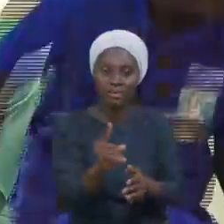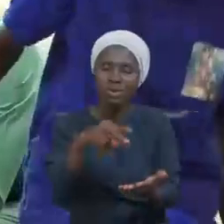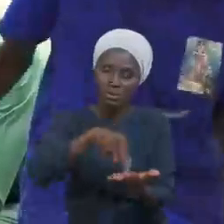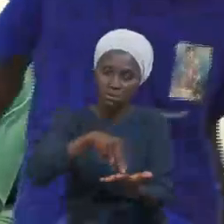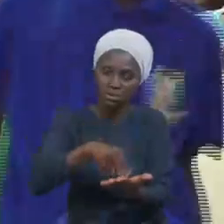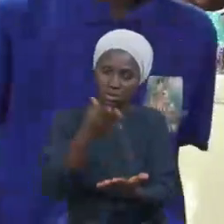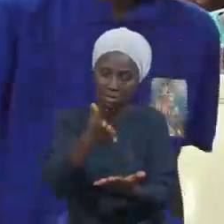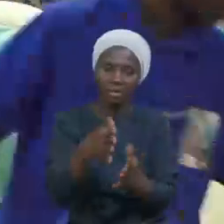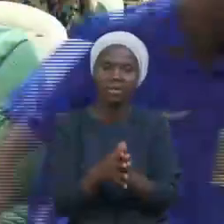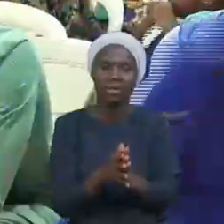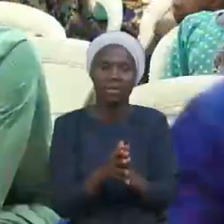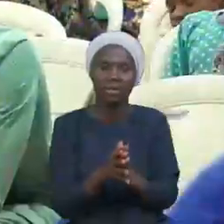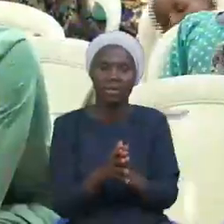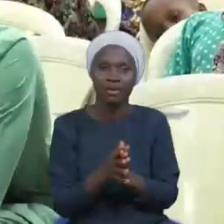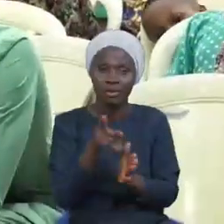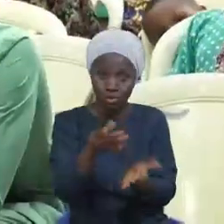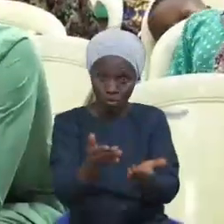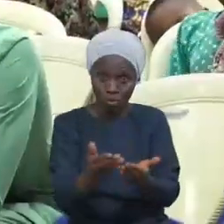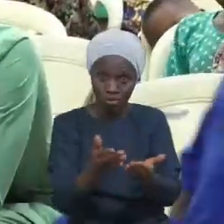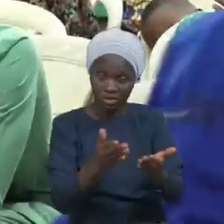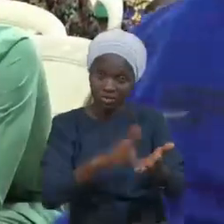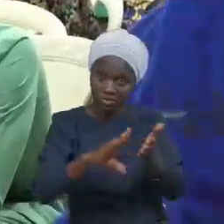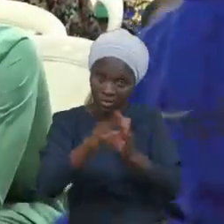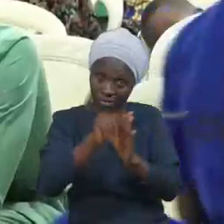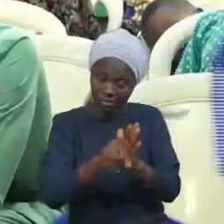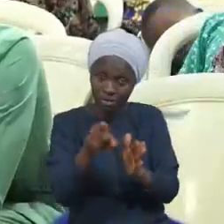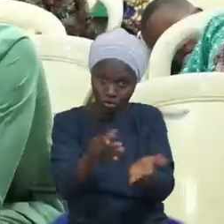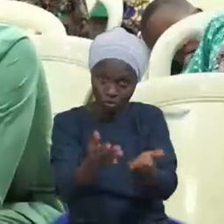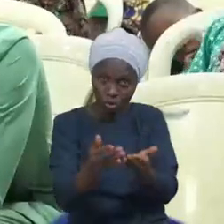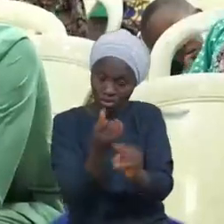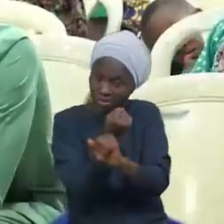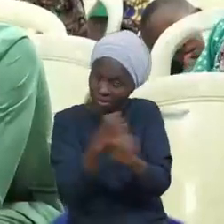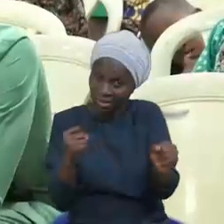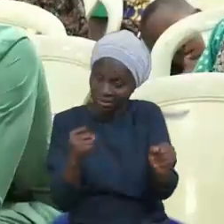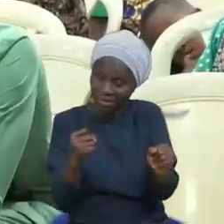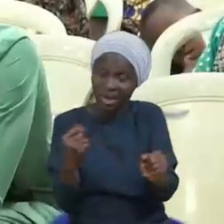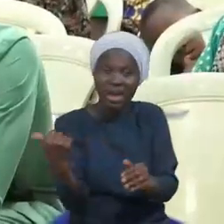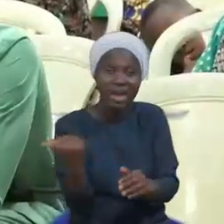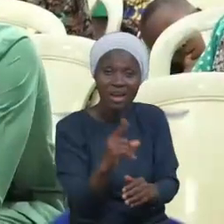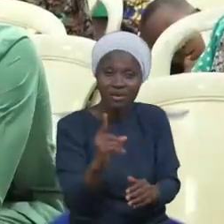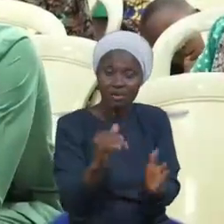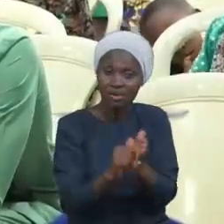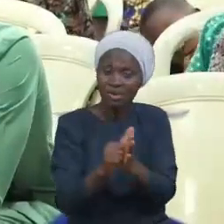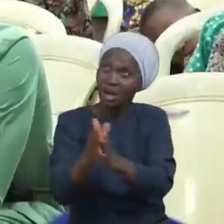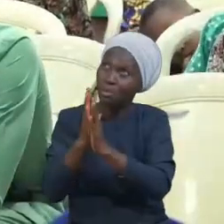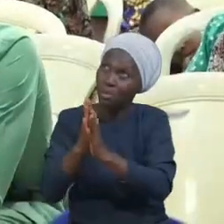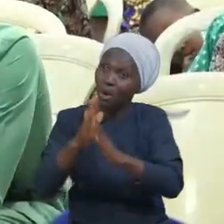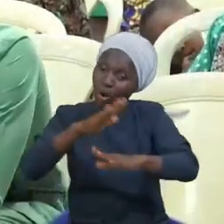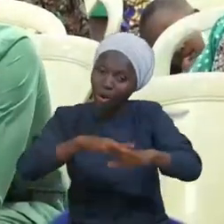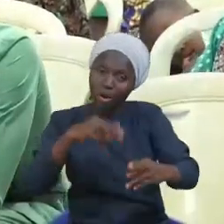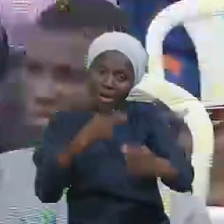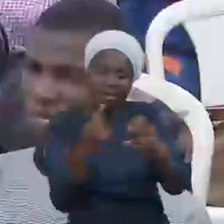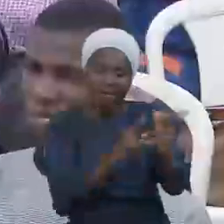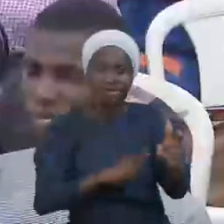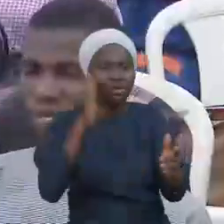up right there. You want forgiveness, you want salvation. Whosoever shall call on the name of the Lord shall